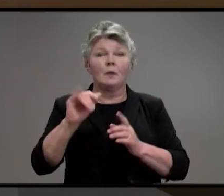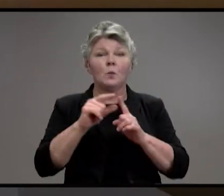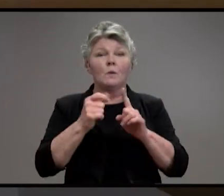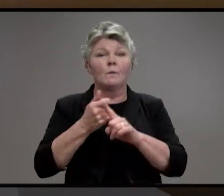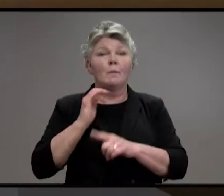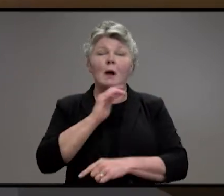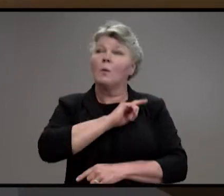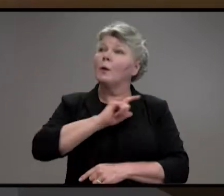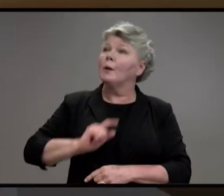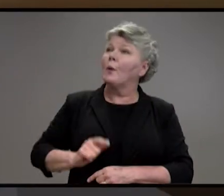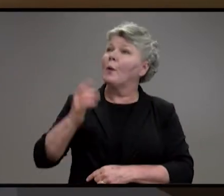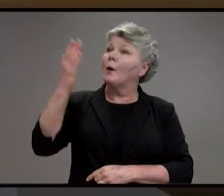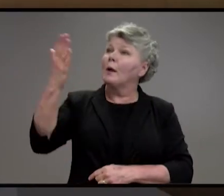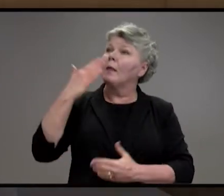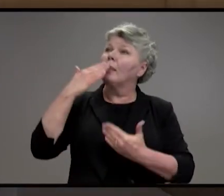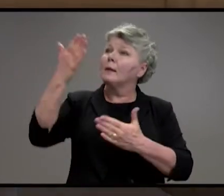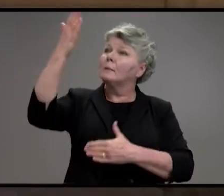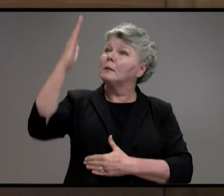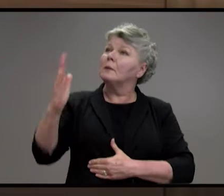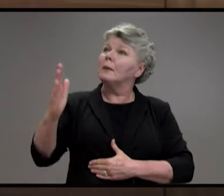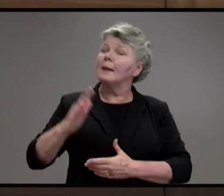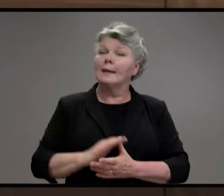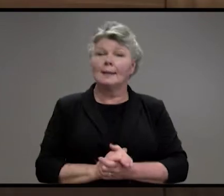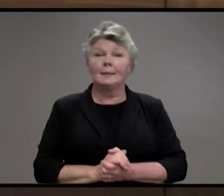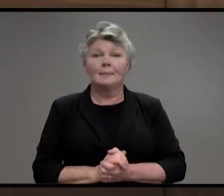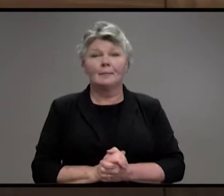Lord. Thanks be to God.